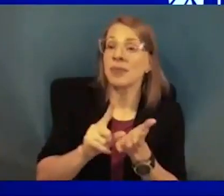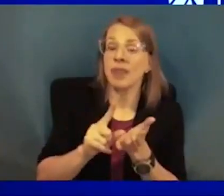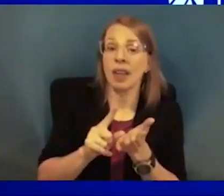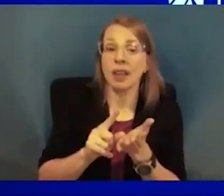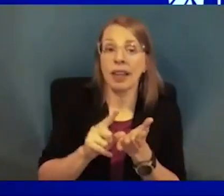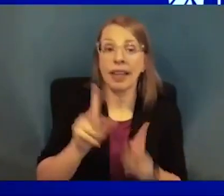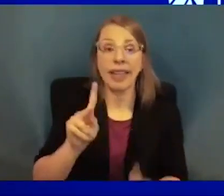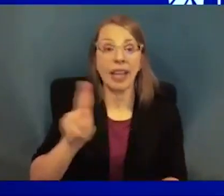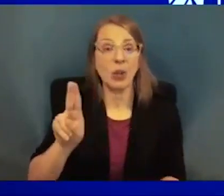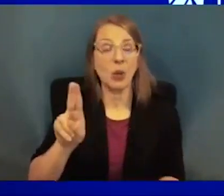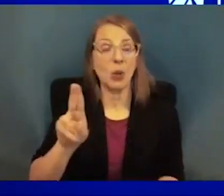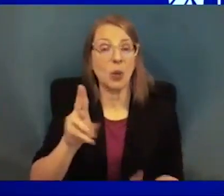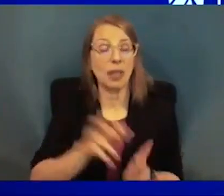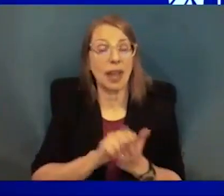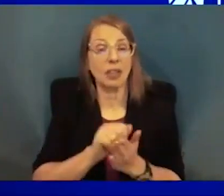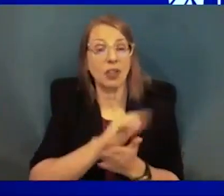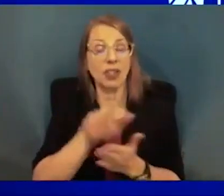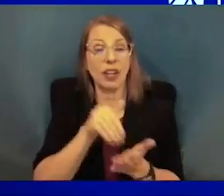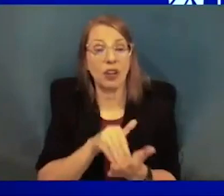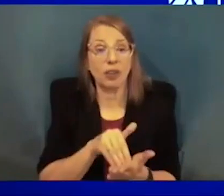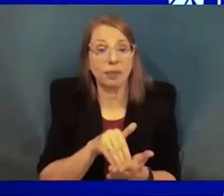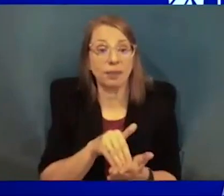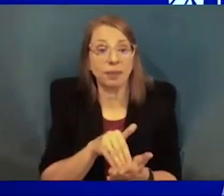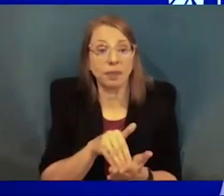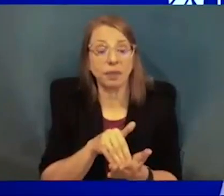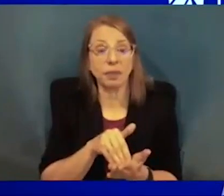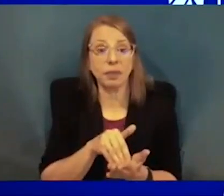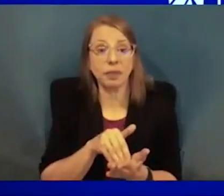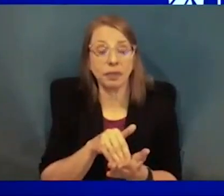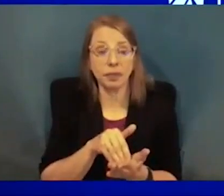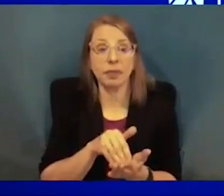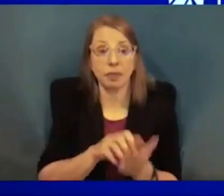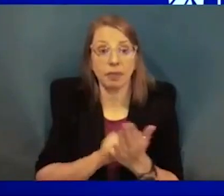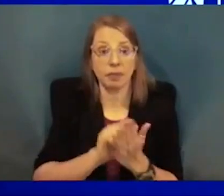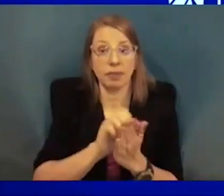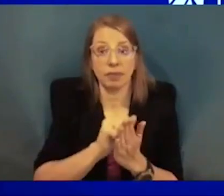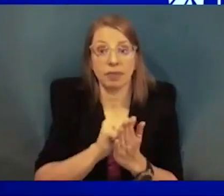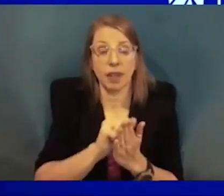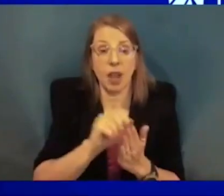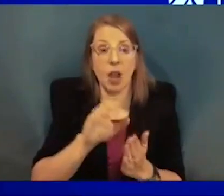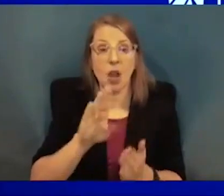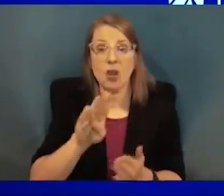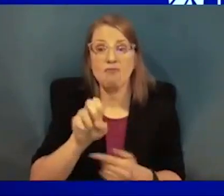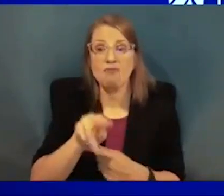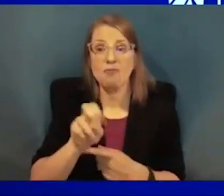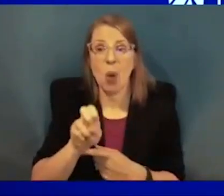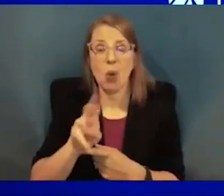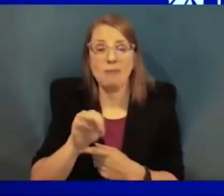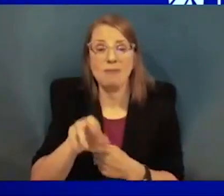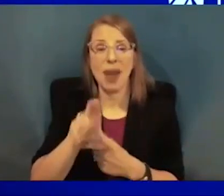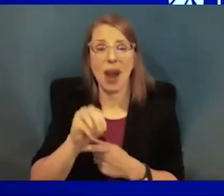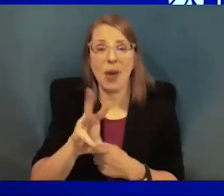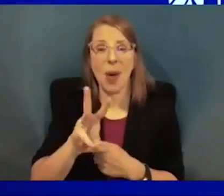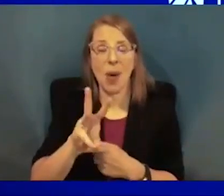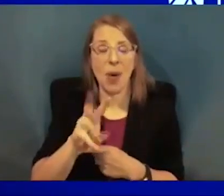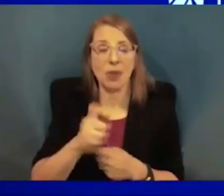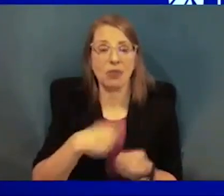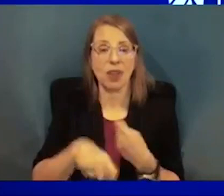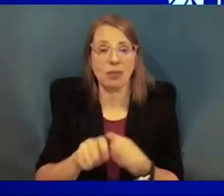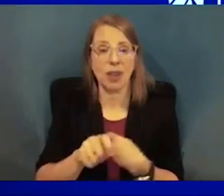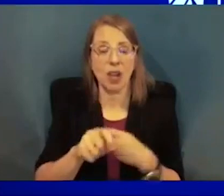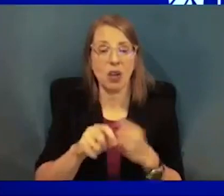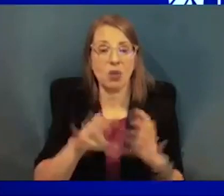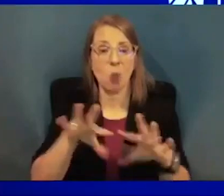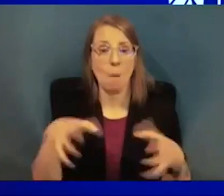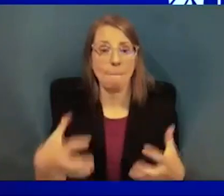Cancer Center, the Hematologic Malignancies Group, the Bone Marrow Transplant Group, just recently had a publication accepted